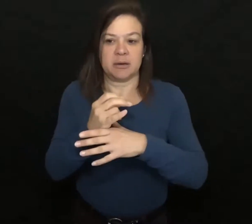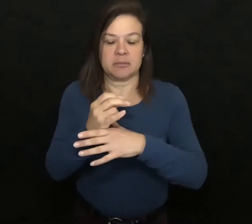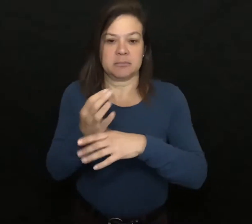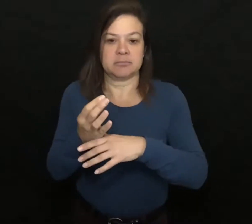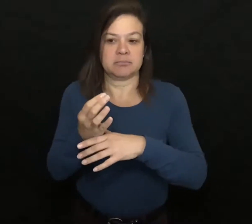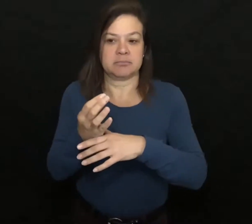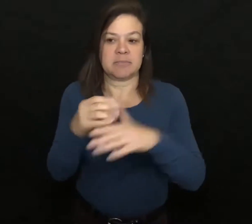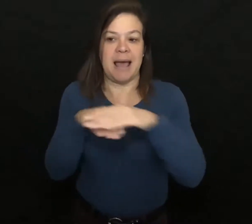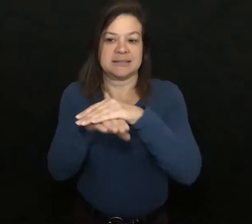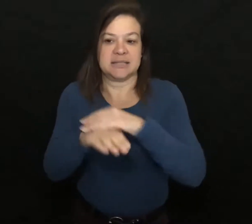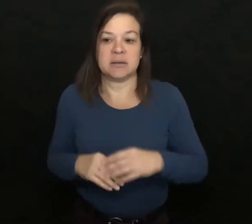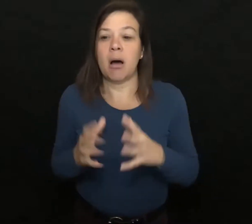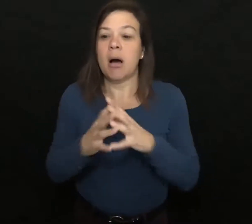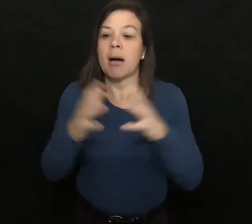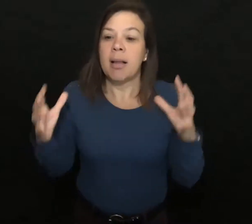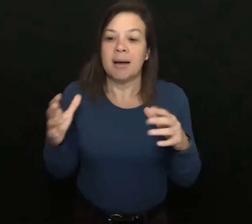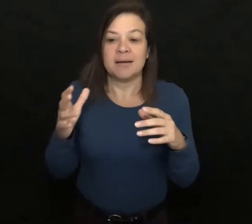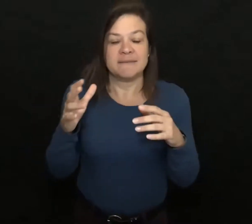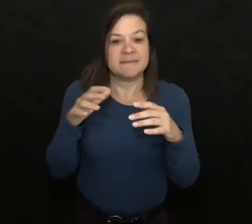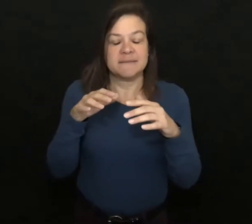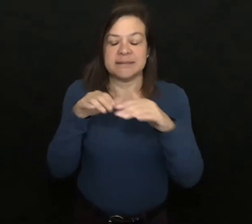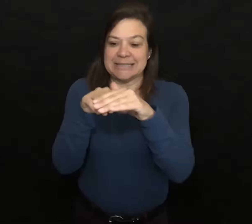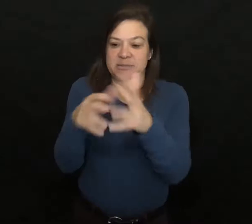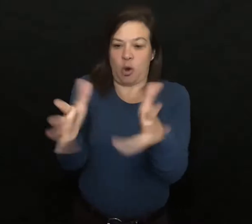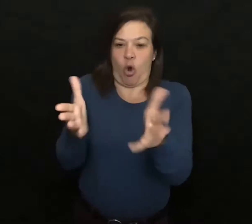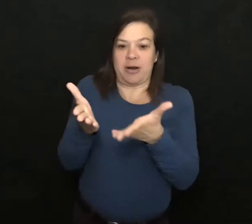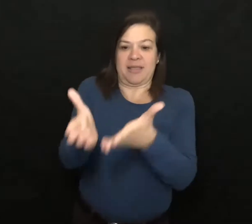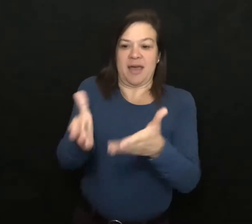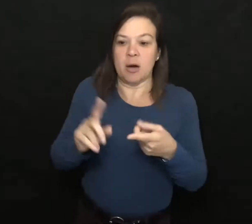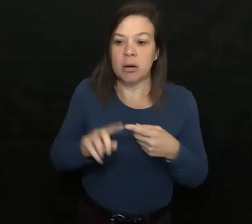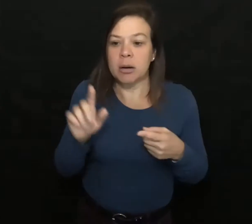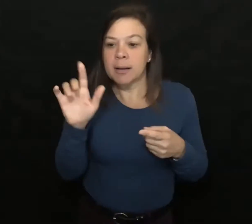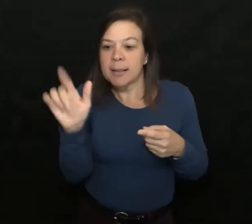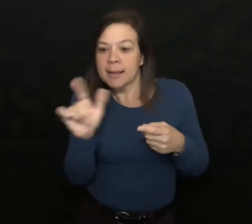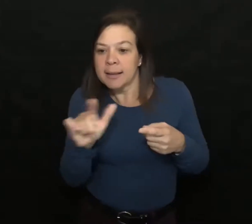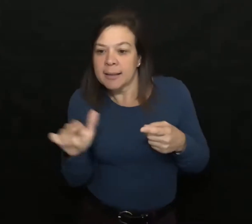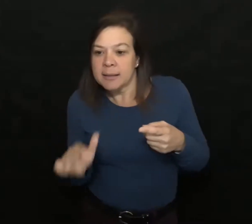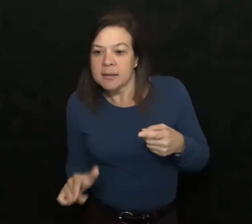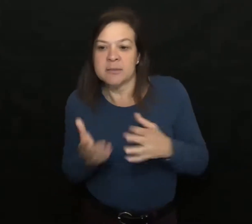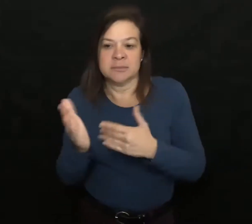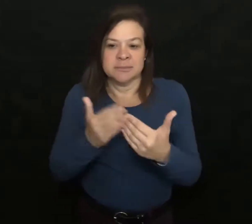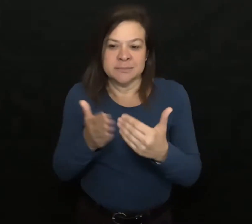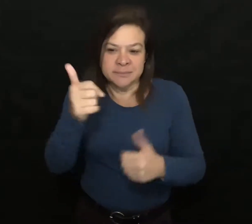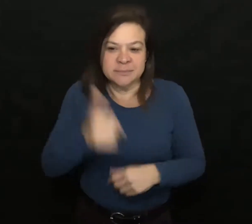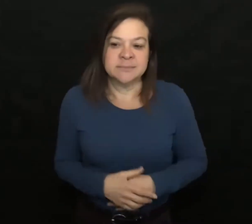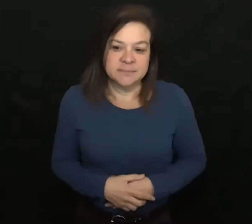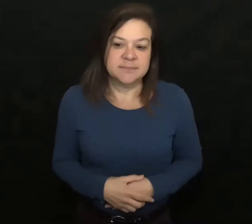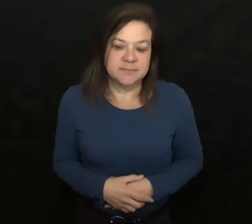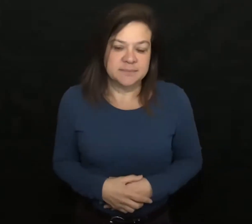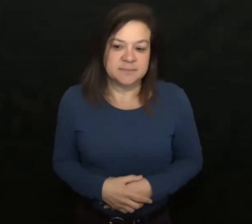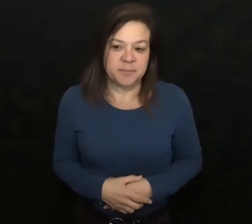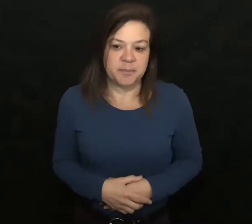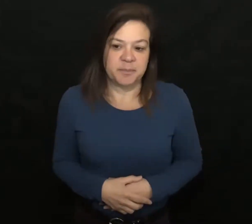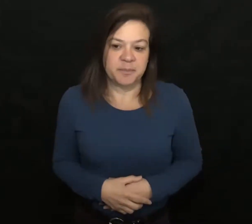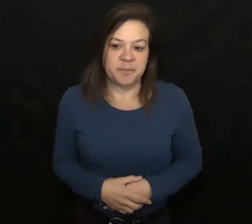lot of accessibility built into it. Navigating through it is easier. We were talking